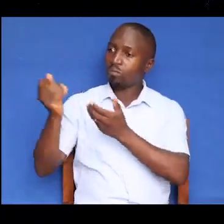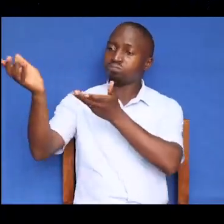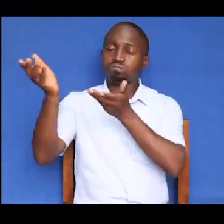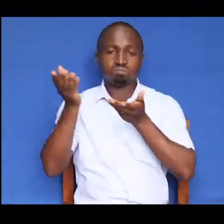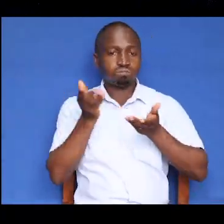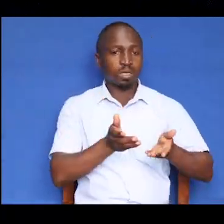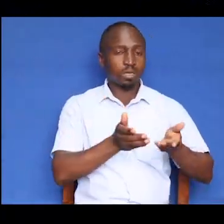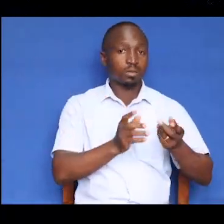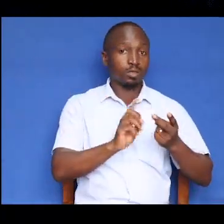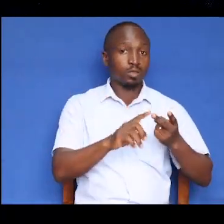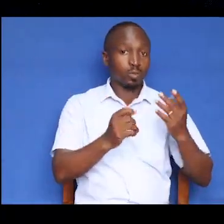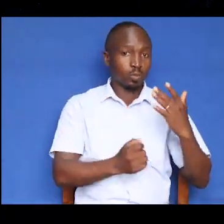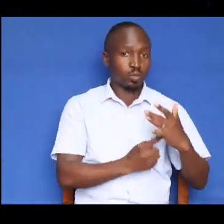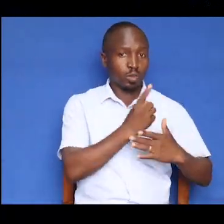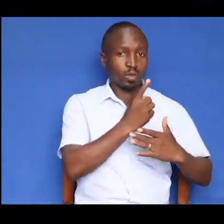received